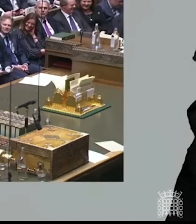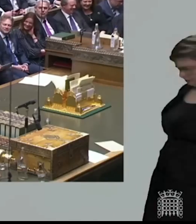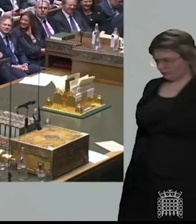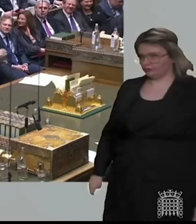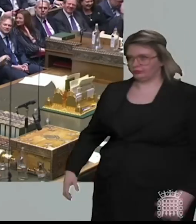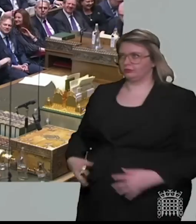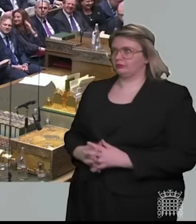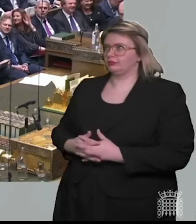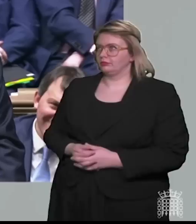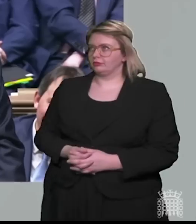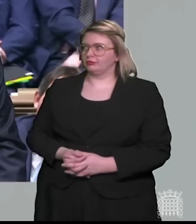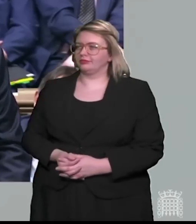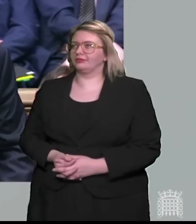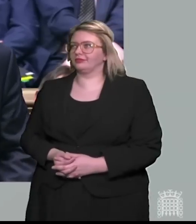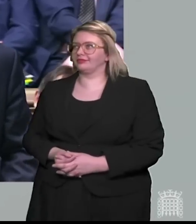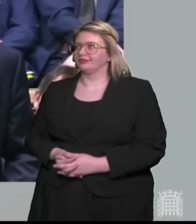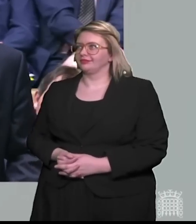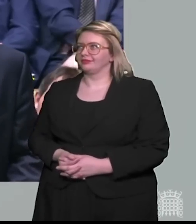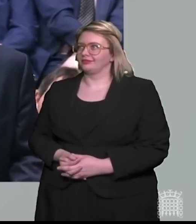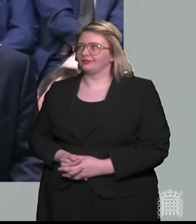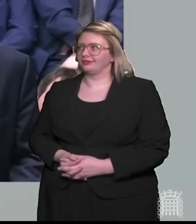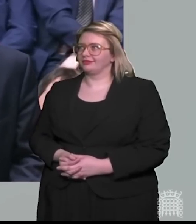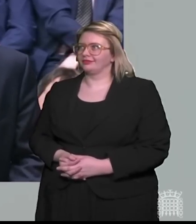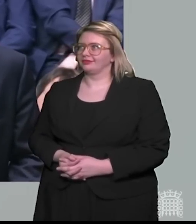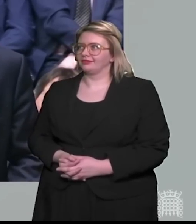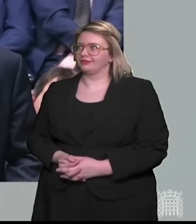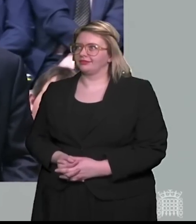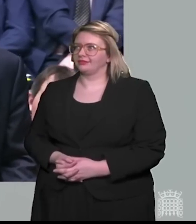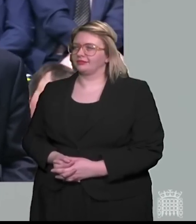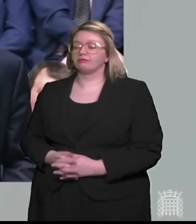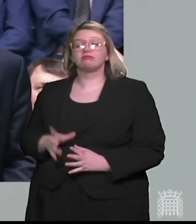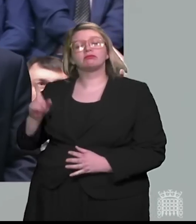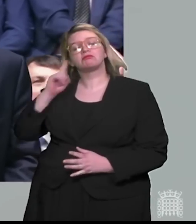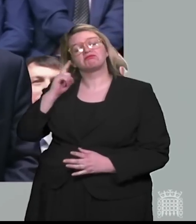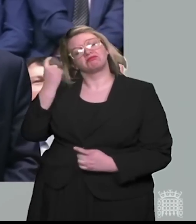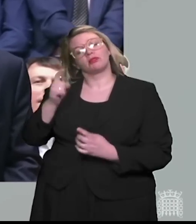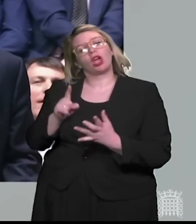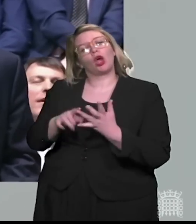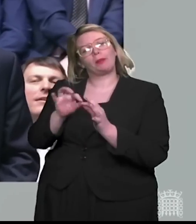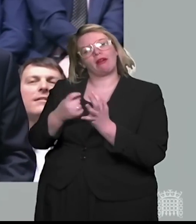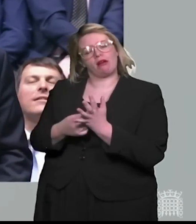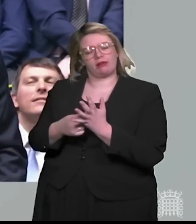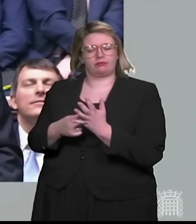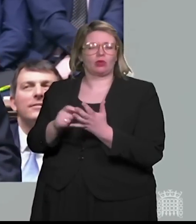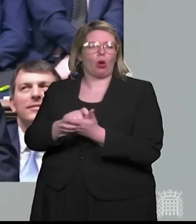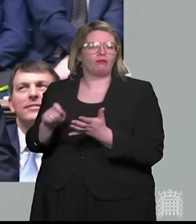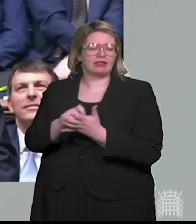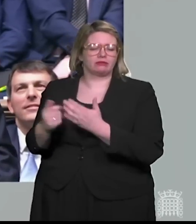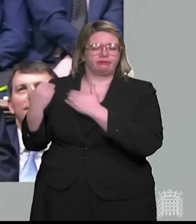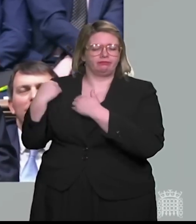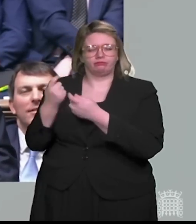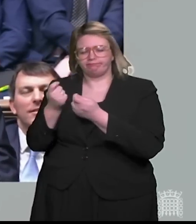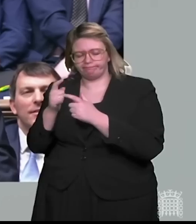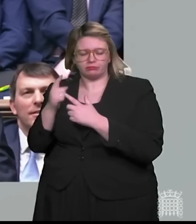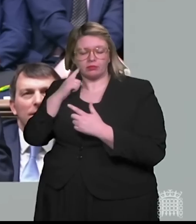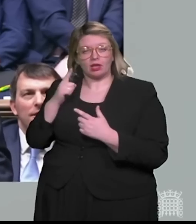Now, let's turn to what the OBR say about our growth prospects. In November,